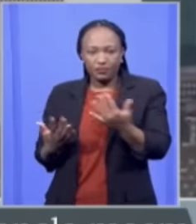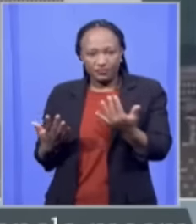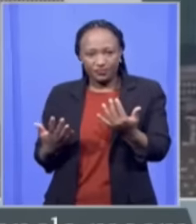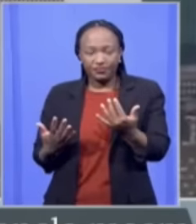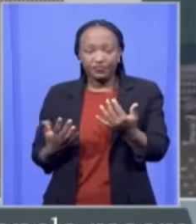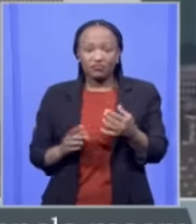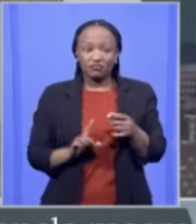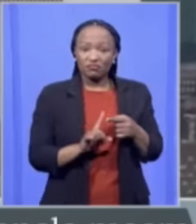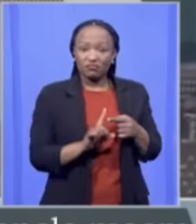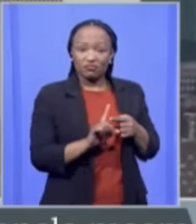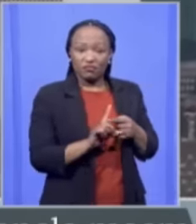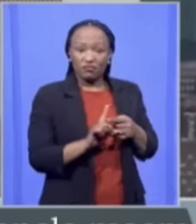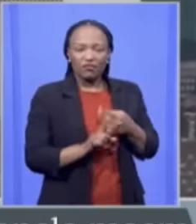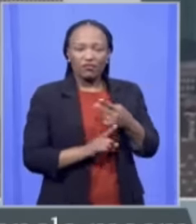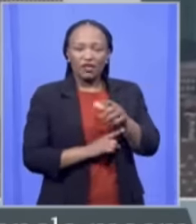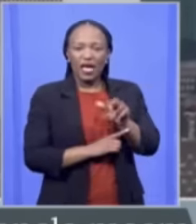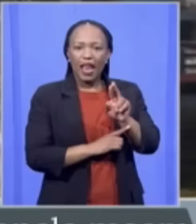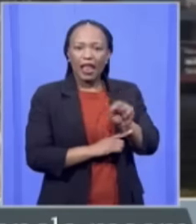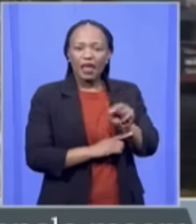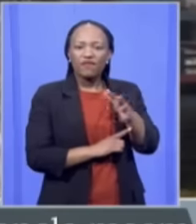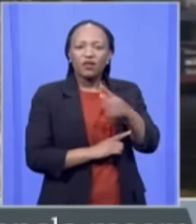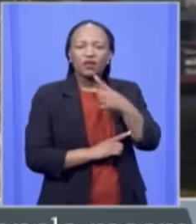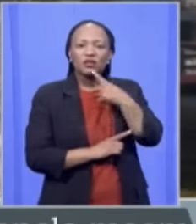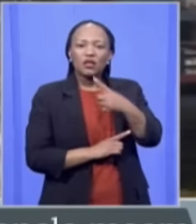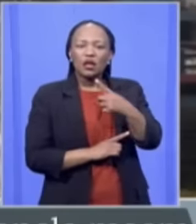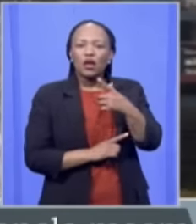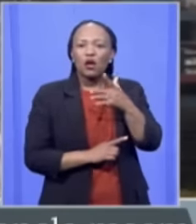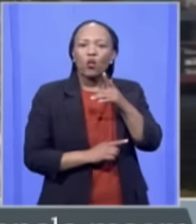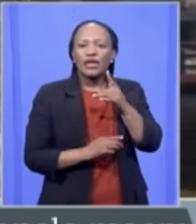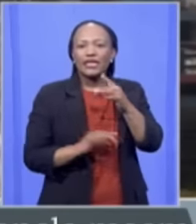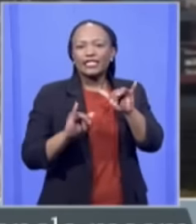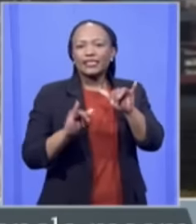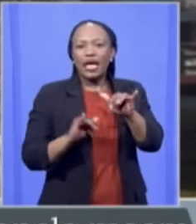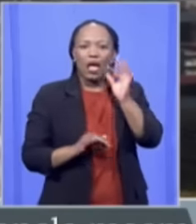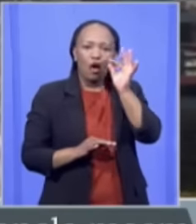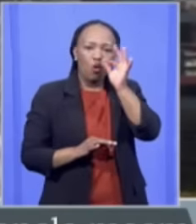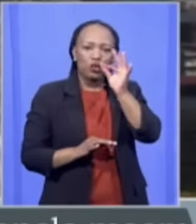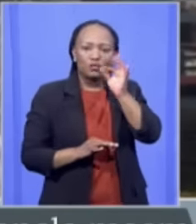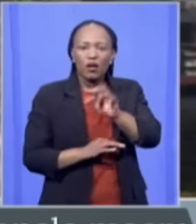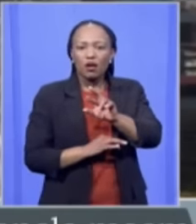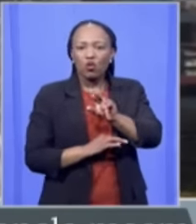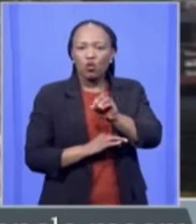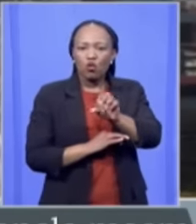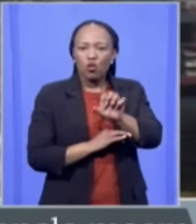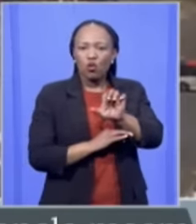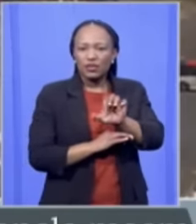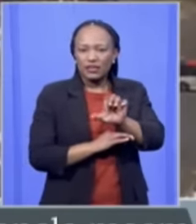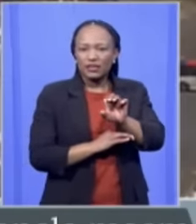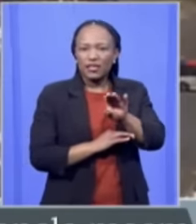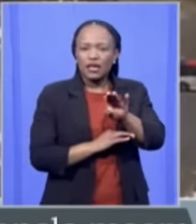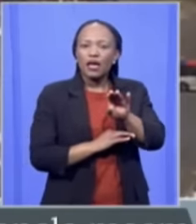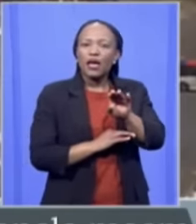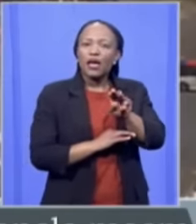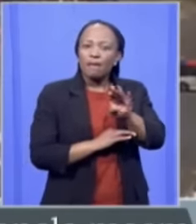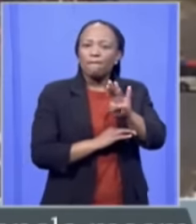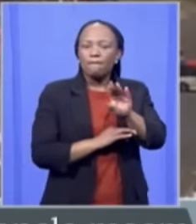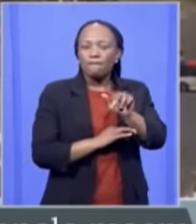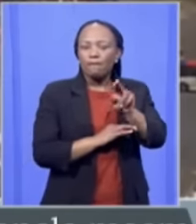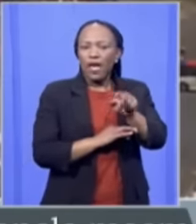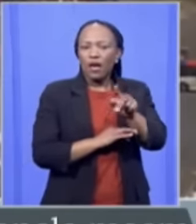said that she's a resident of Rosebank. Those are the southern suburbs of Cape Town. She's not a resident of City